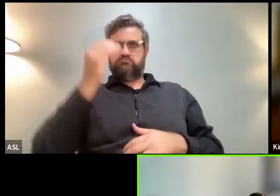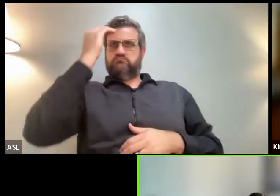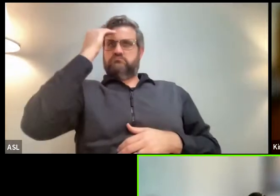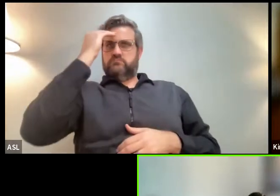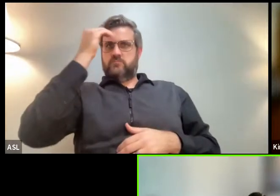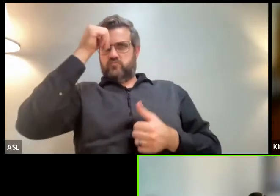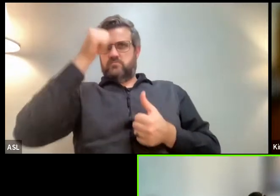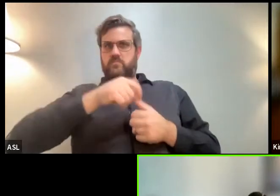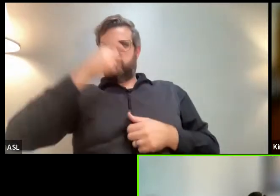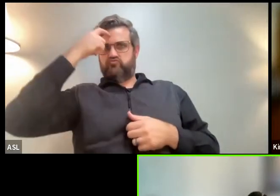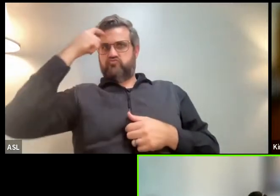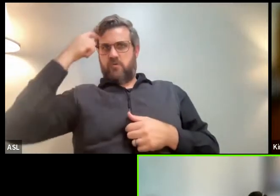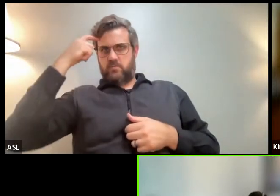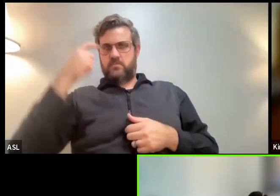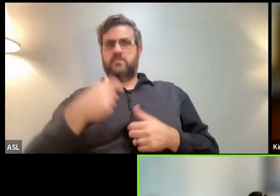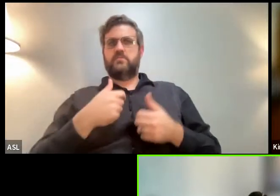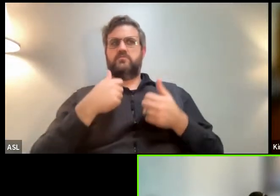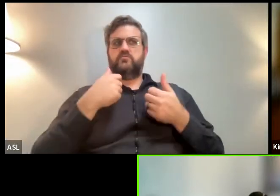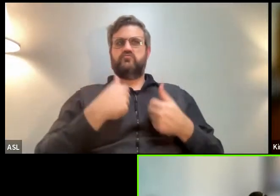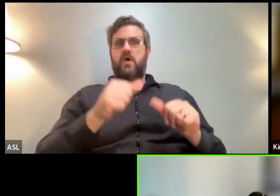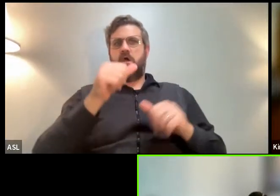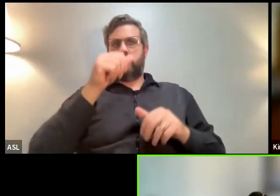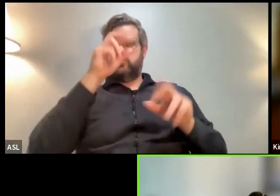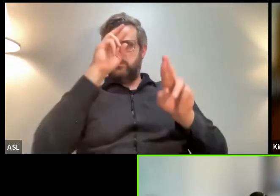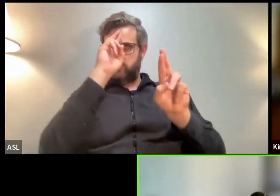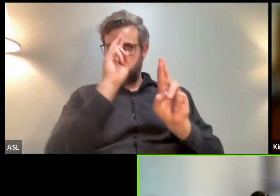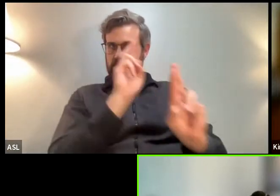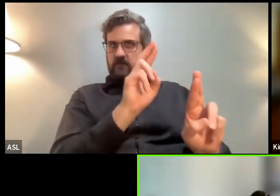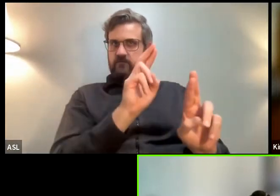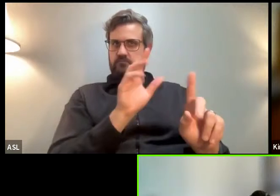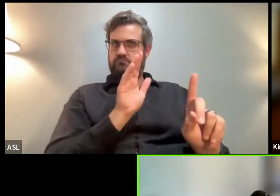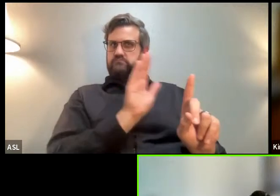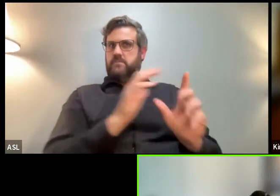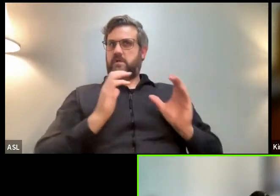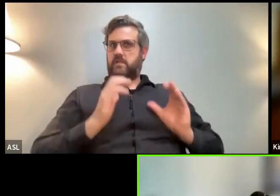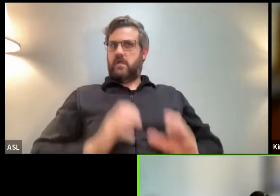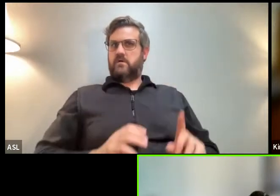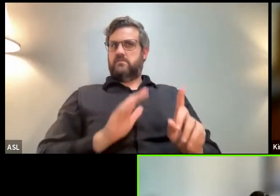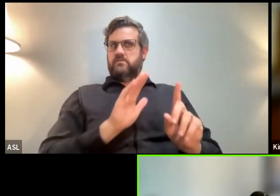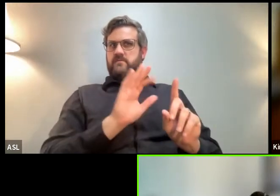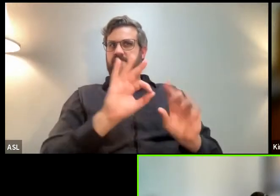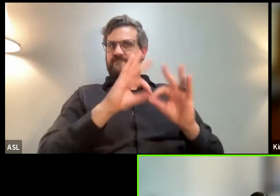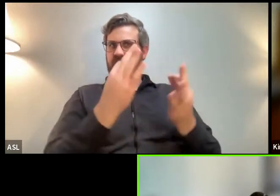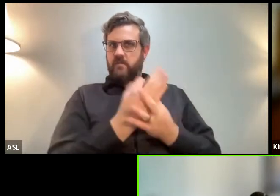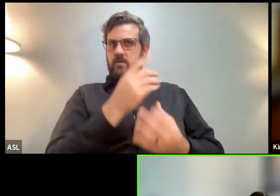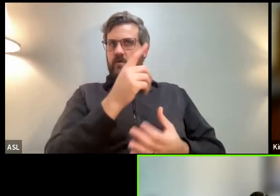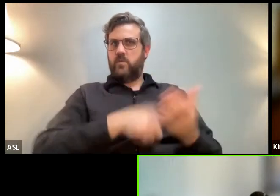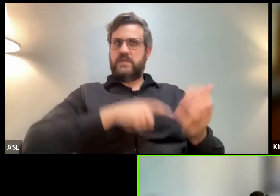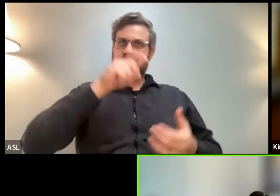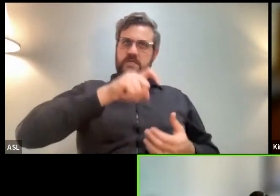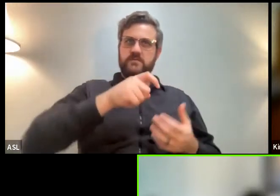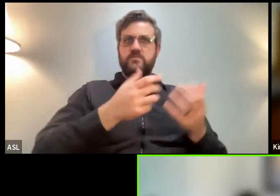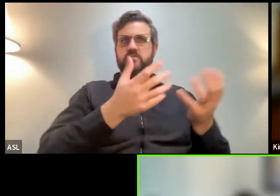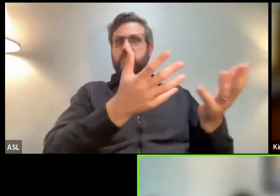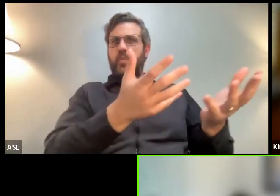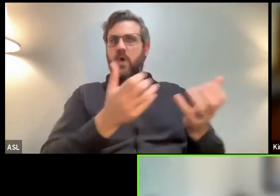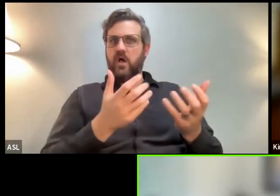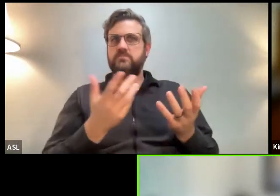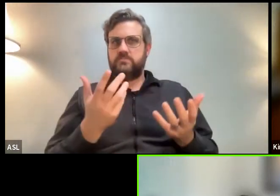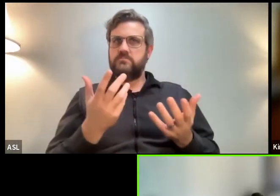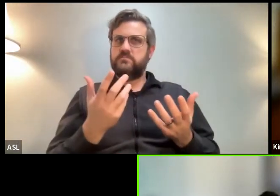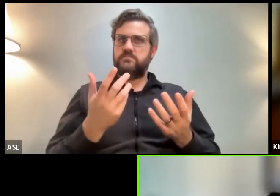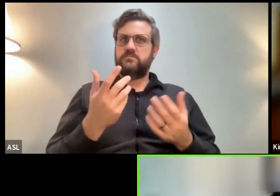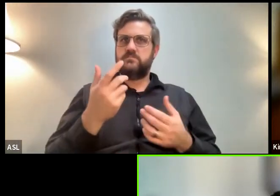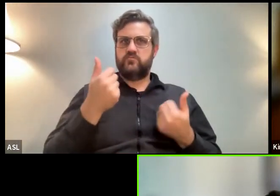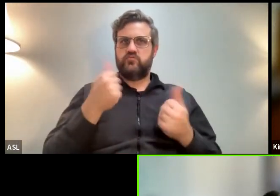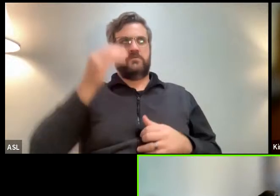informed, try to be respectful of the client and the family's needs and wants, and just thinking about